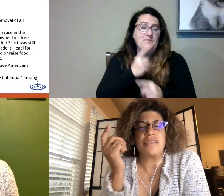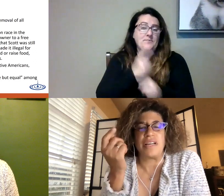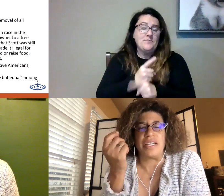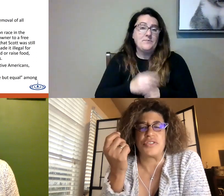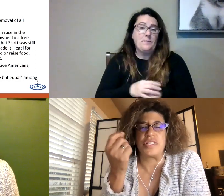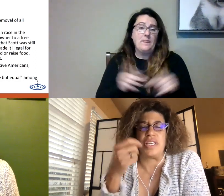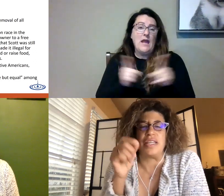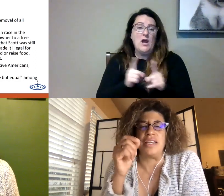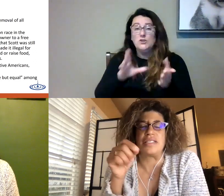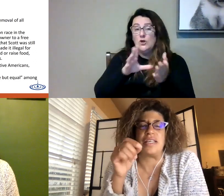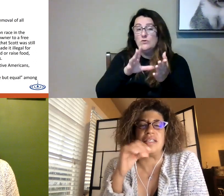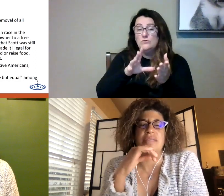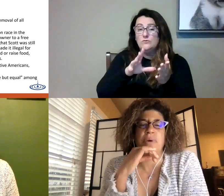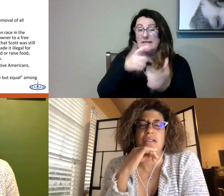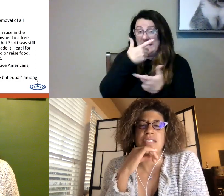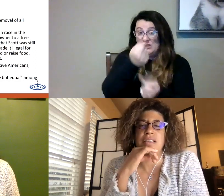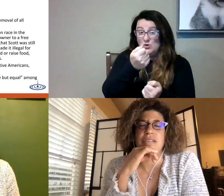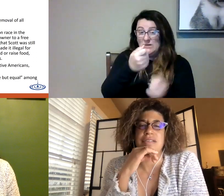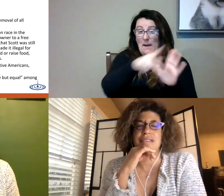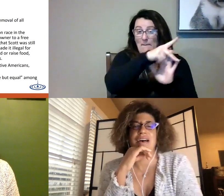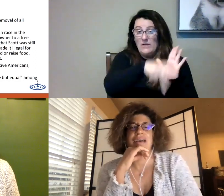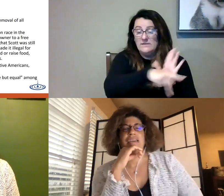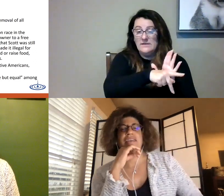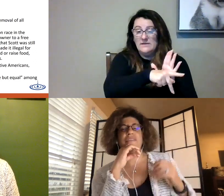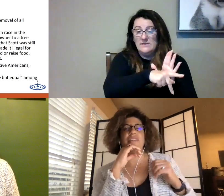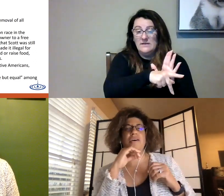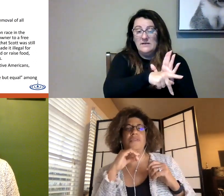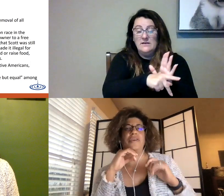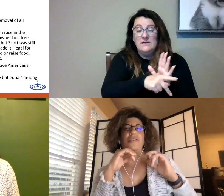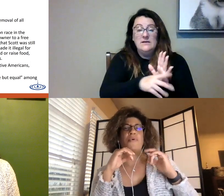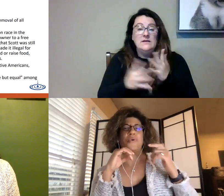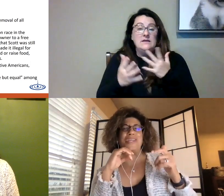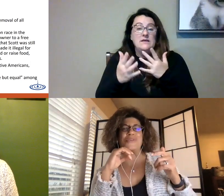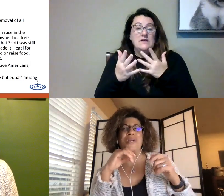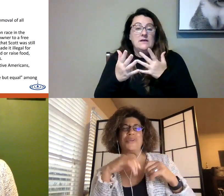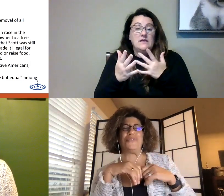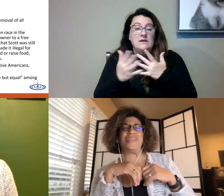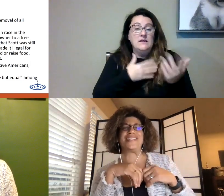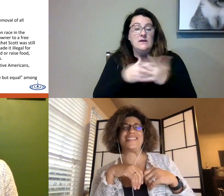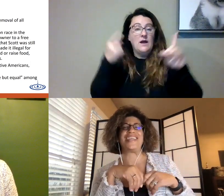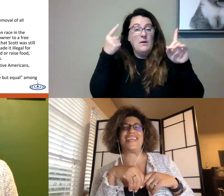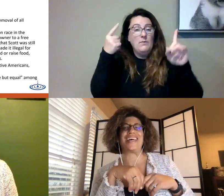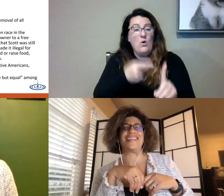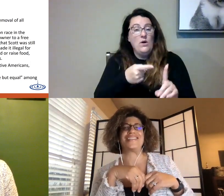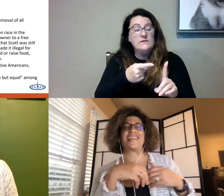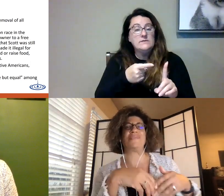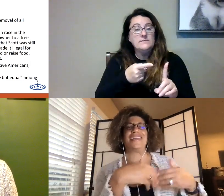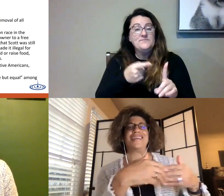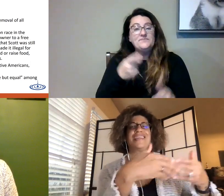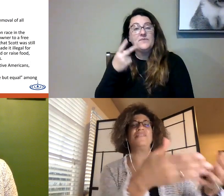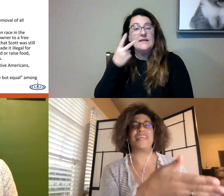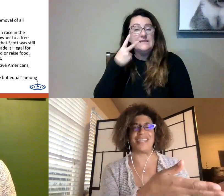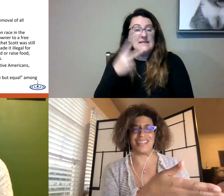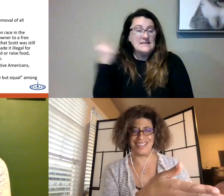I also find interesting in these policies is that even though there are points where you see that something